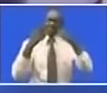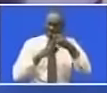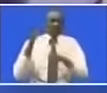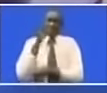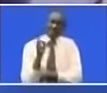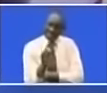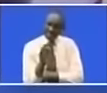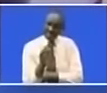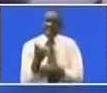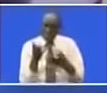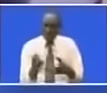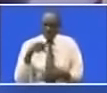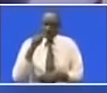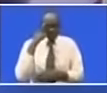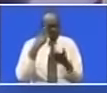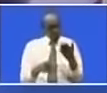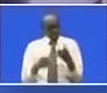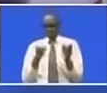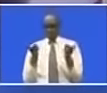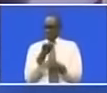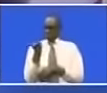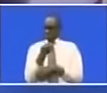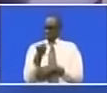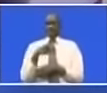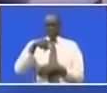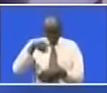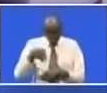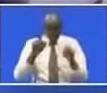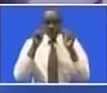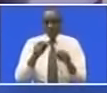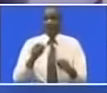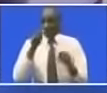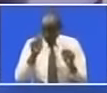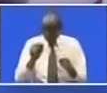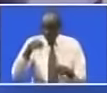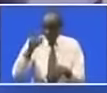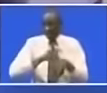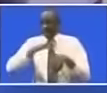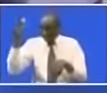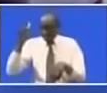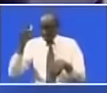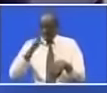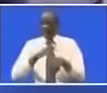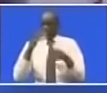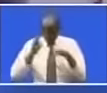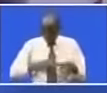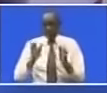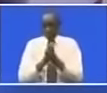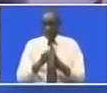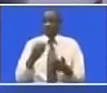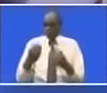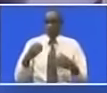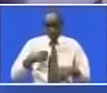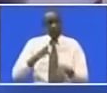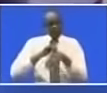57%. To what extent do you think then they're likely to affect the sway of the vote? Women and youth are quite